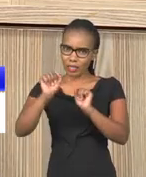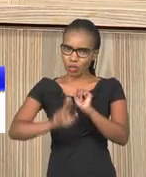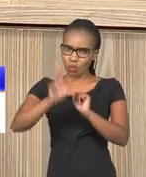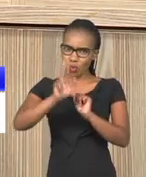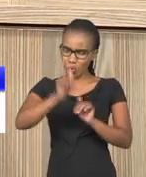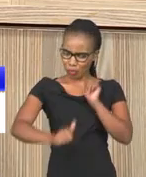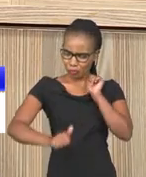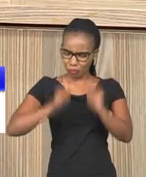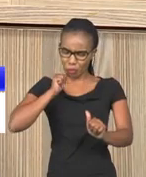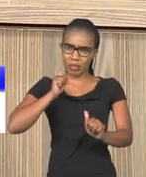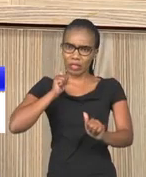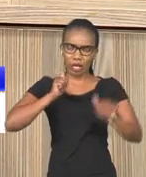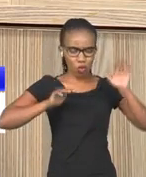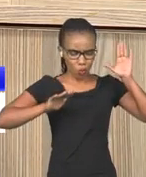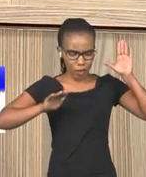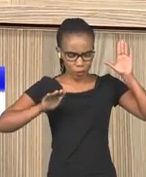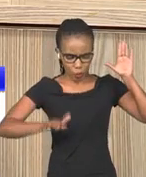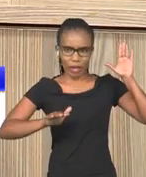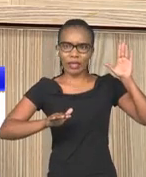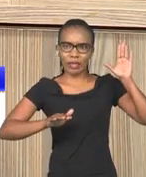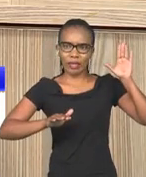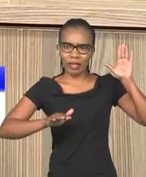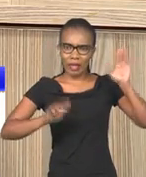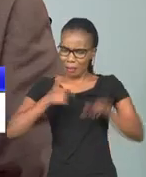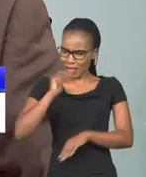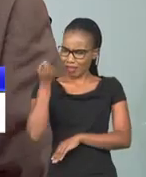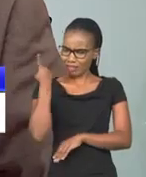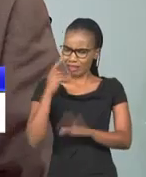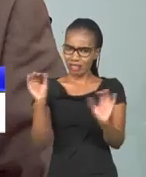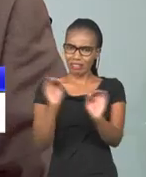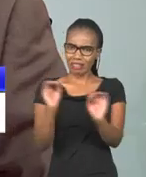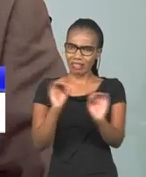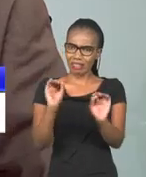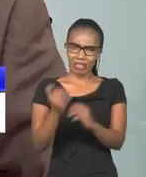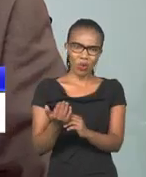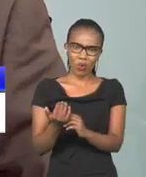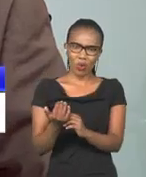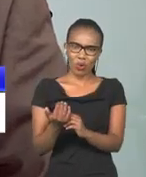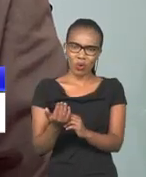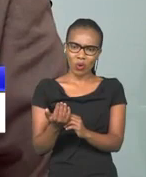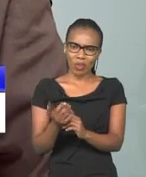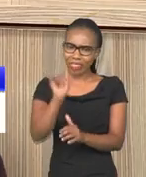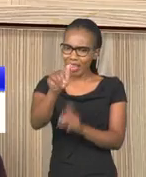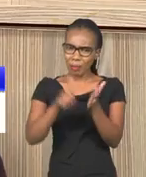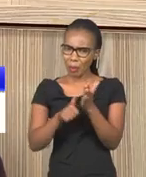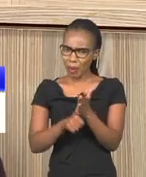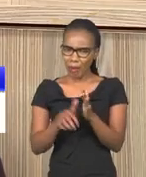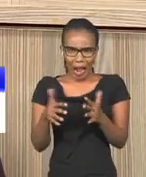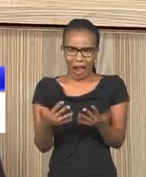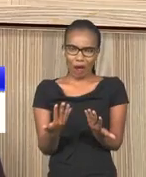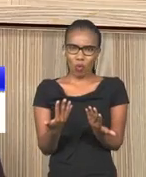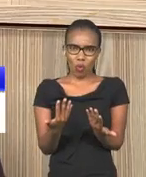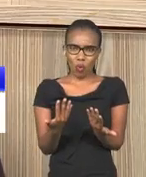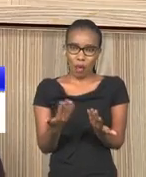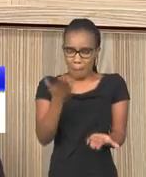refused to swear in, I do not understand why that should even be a conflict. It tells me that there is